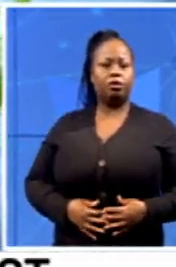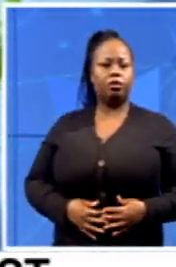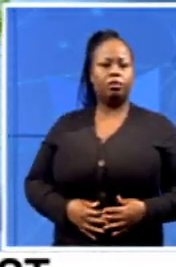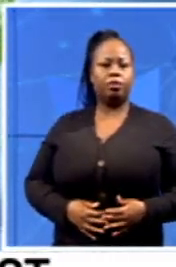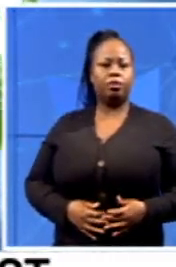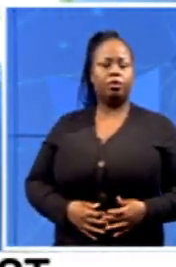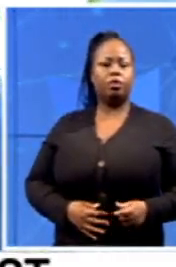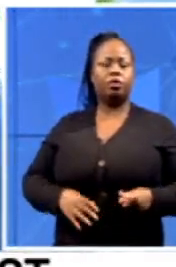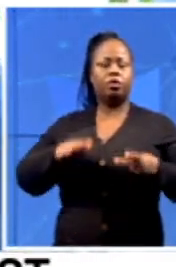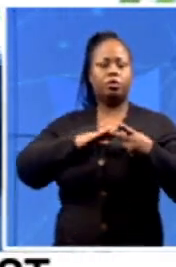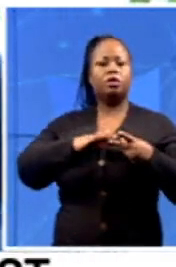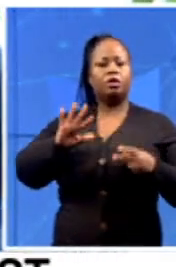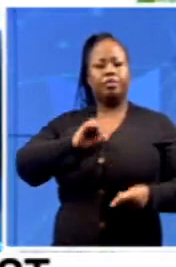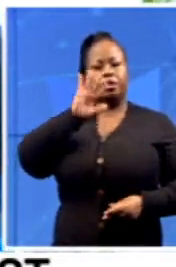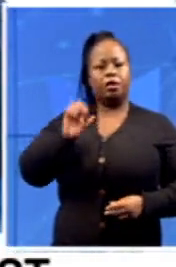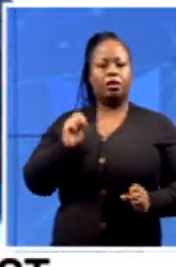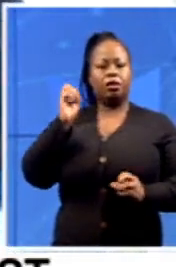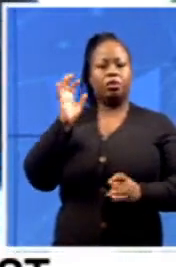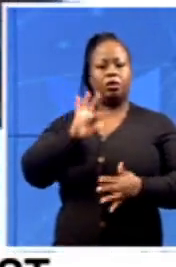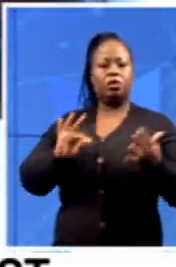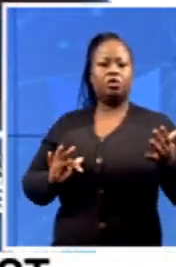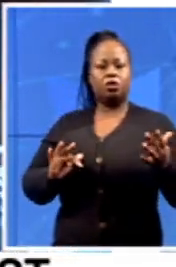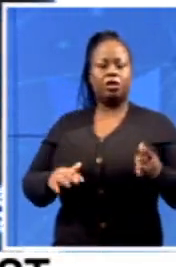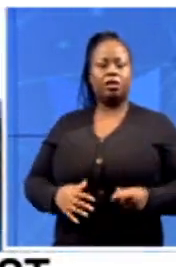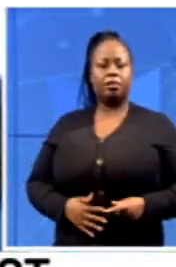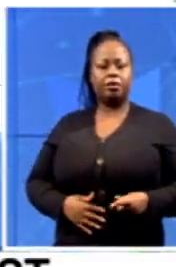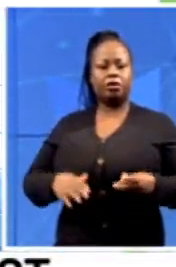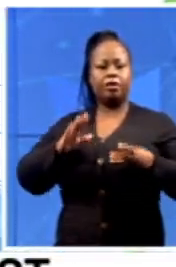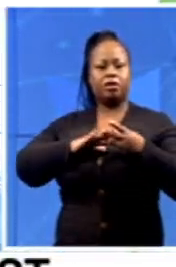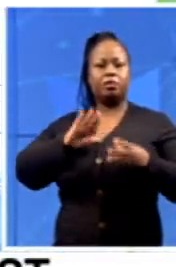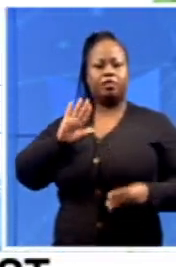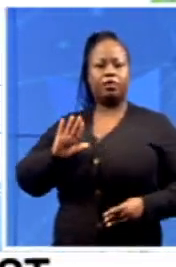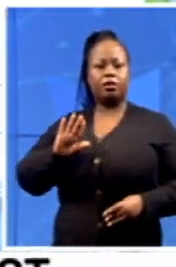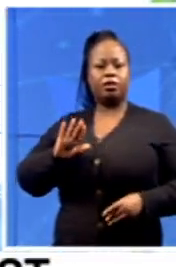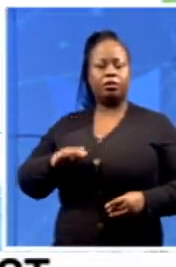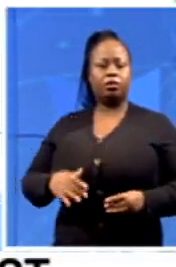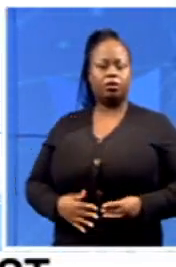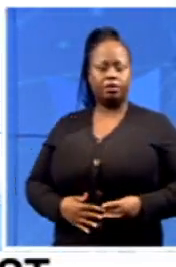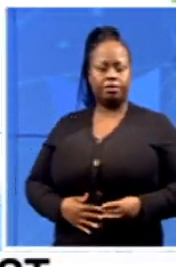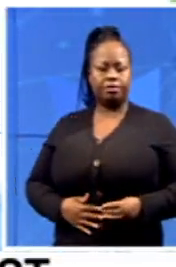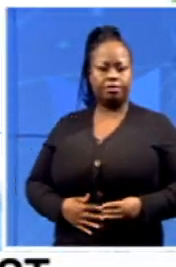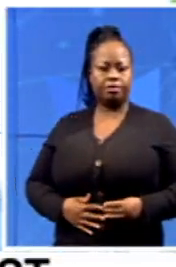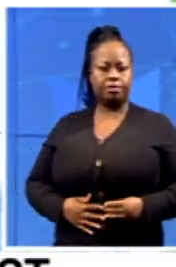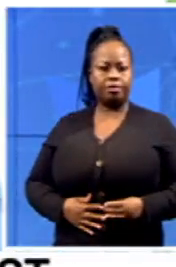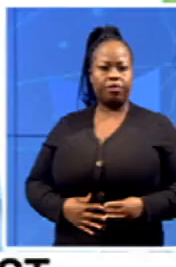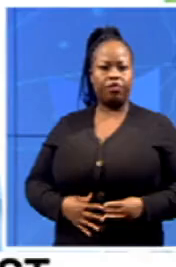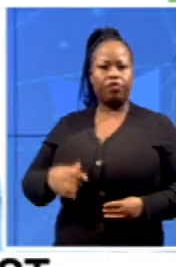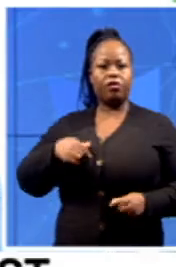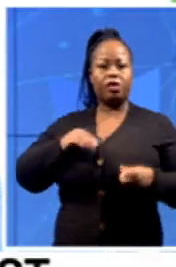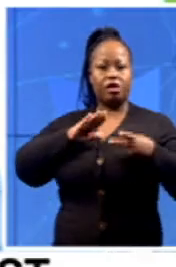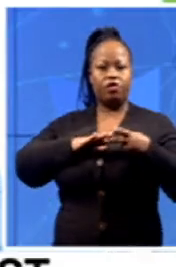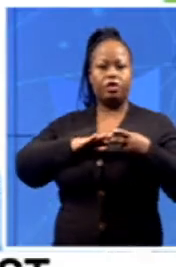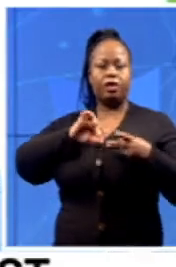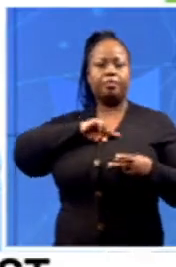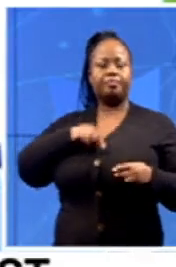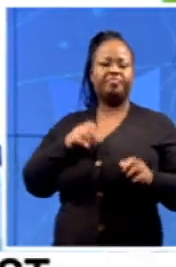is themed Africa Stories, Your Success. Just share with us the expand. For us, the theme has just been like